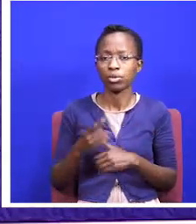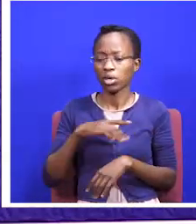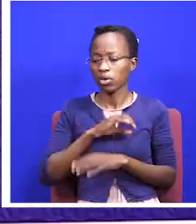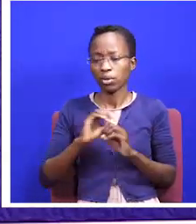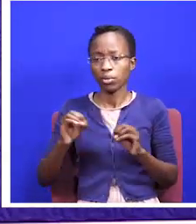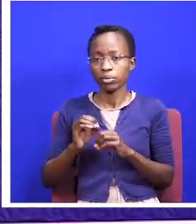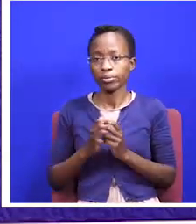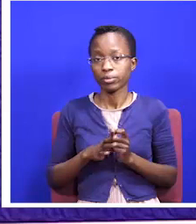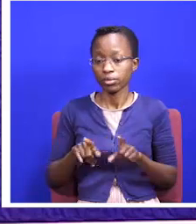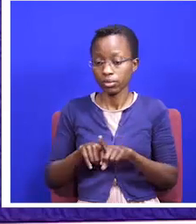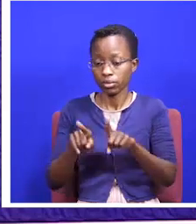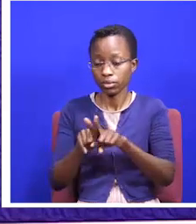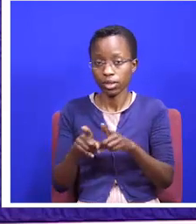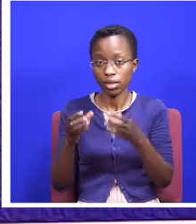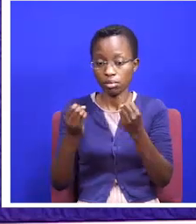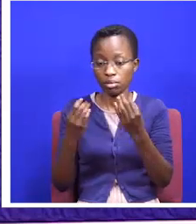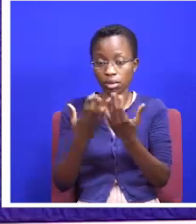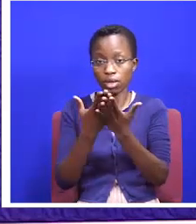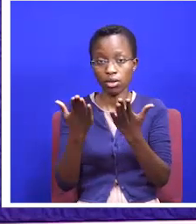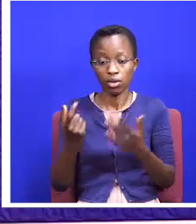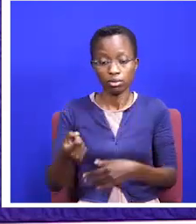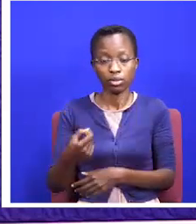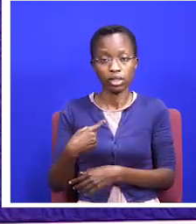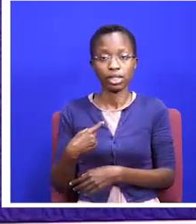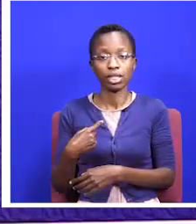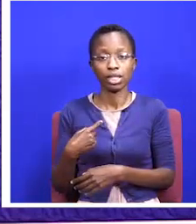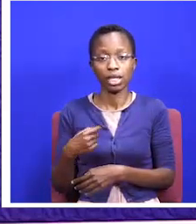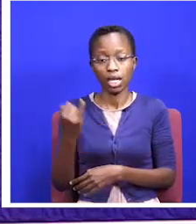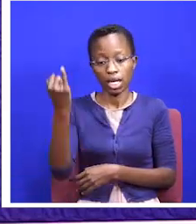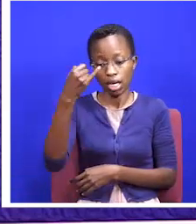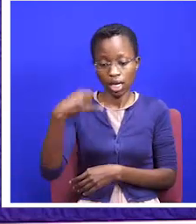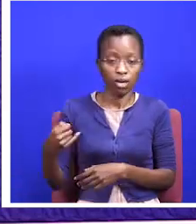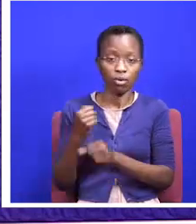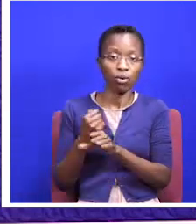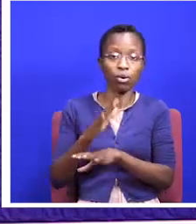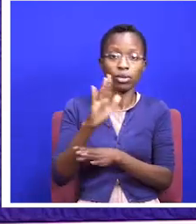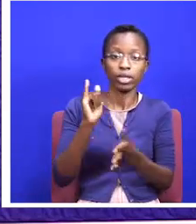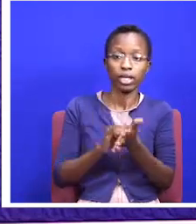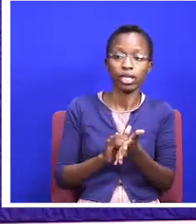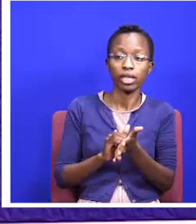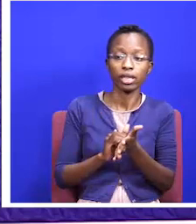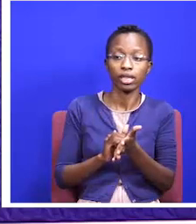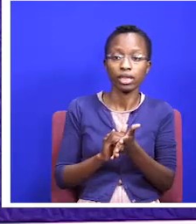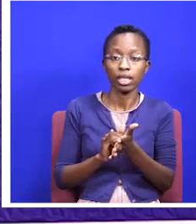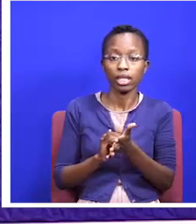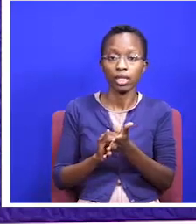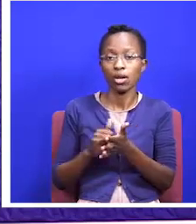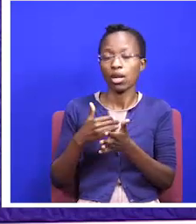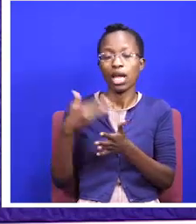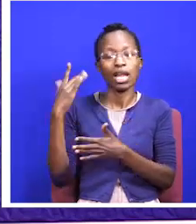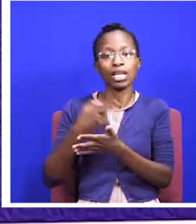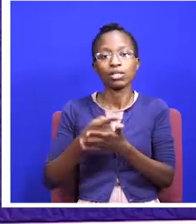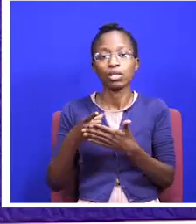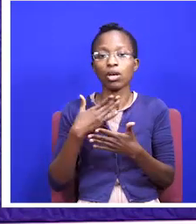be afraid or be fearful. And by the way, many of you sent in your